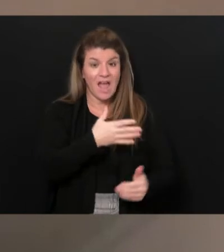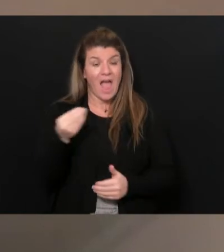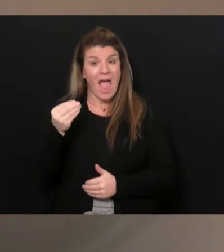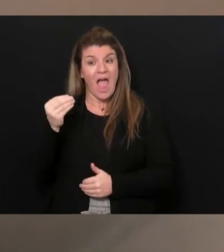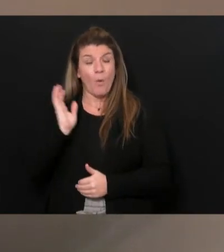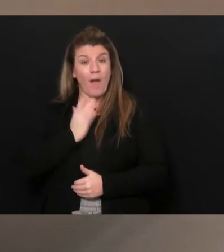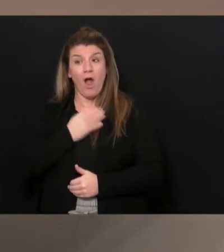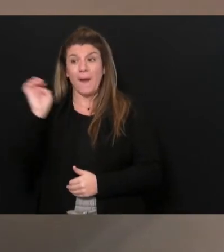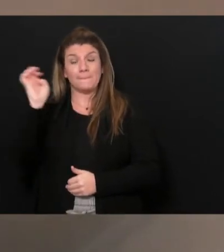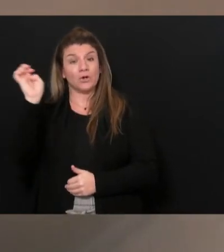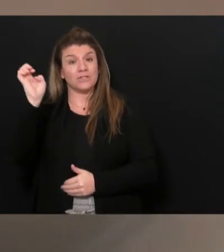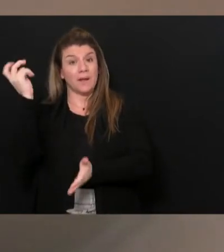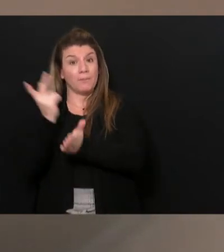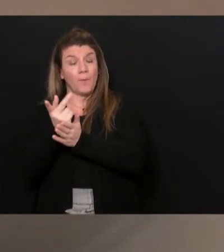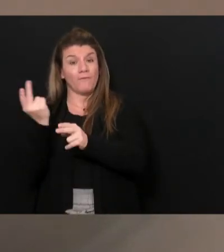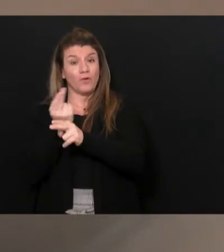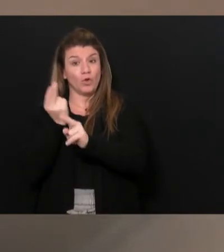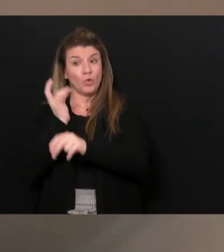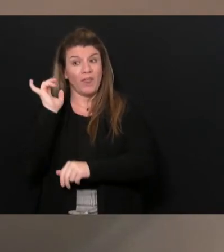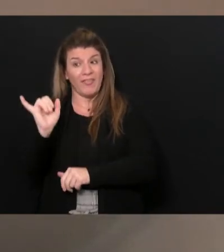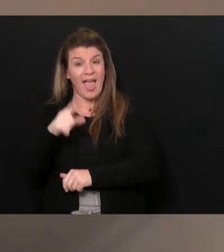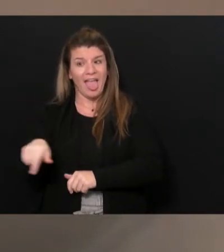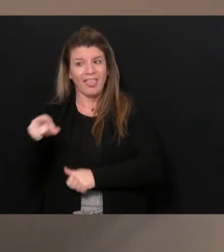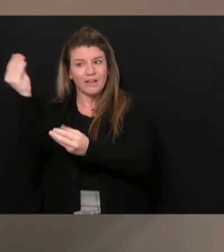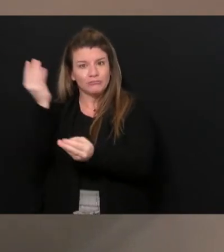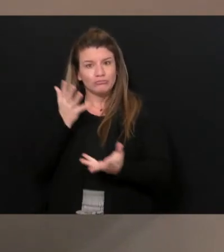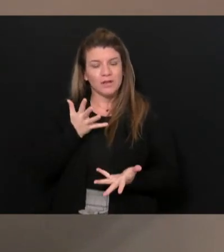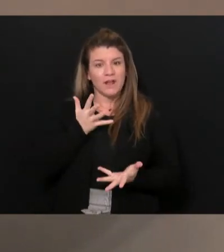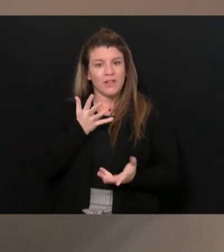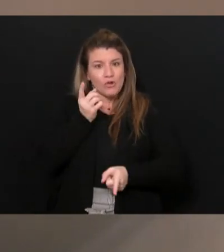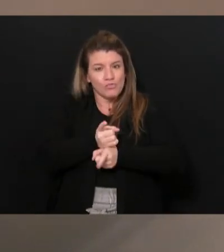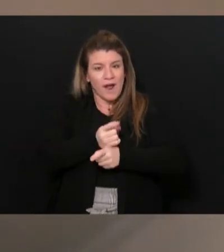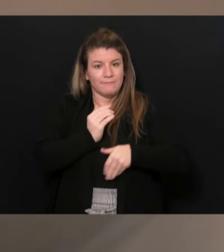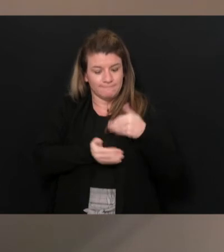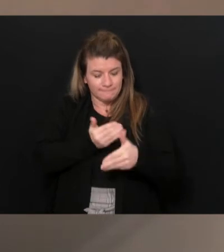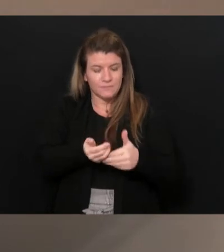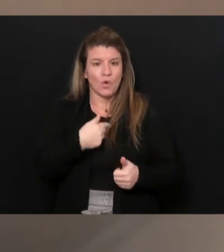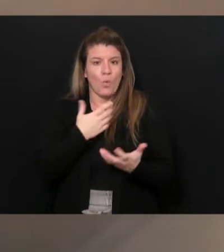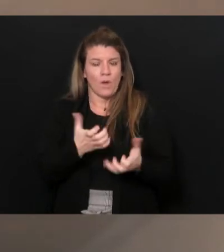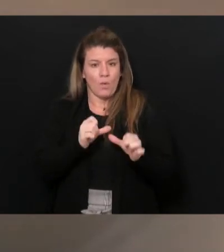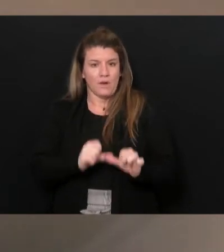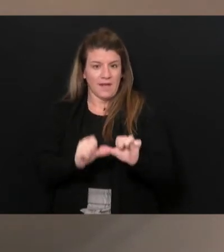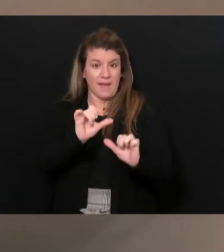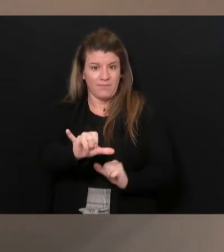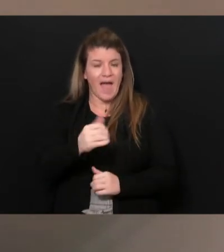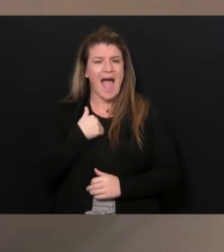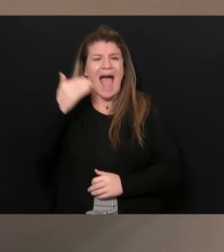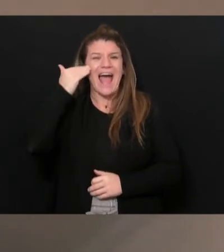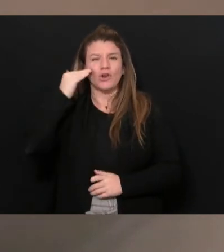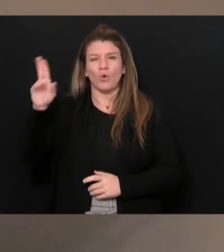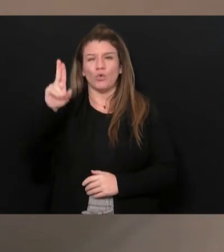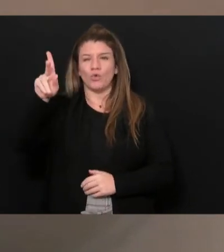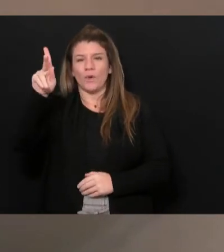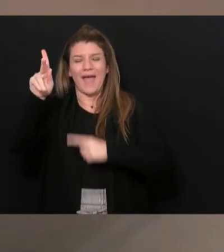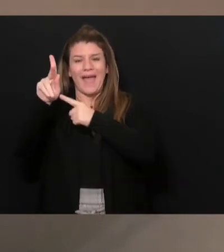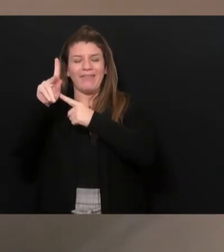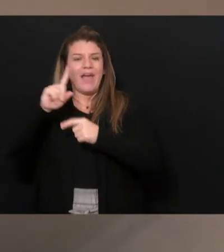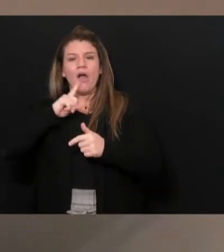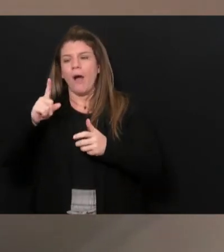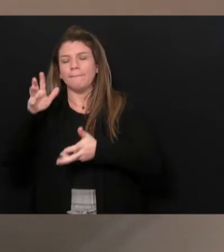Drug Administration instructs us. So I know that people in the UK are giving 1 dose and mixing perhaps the